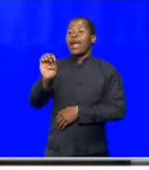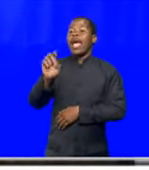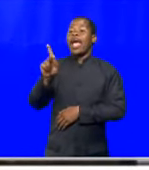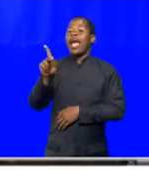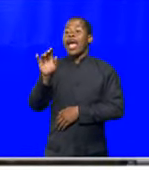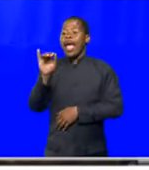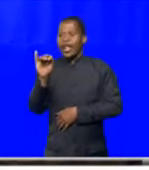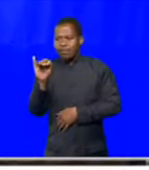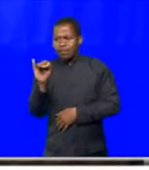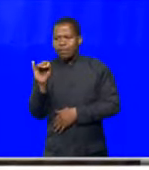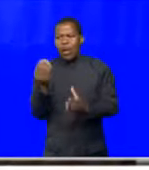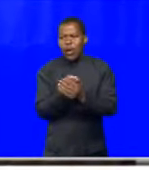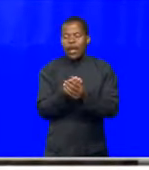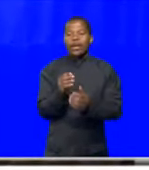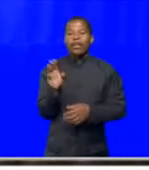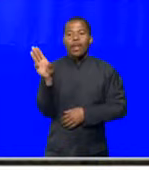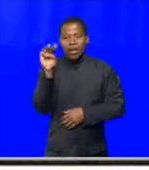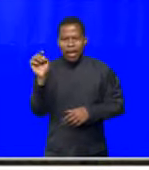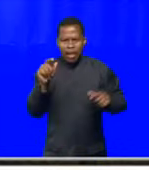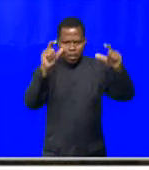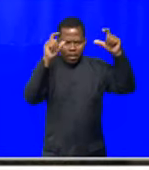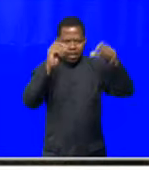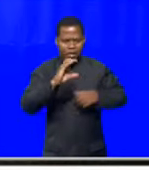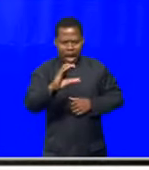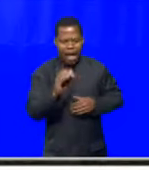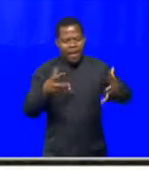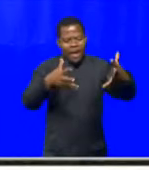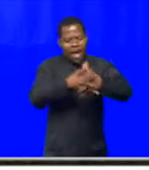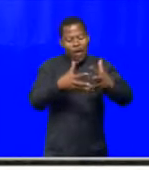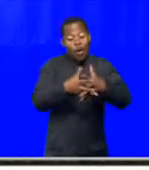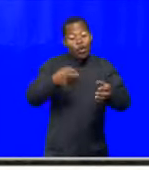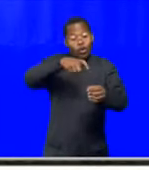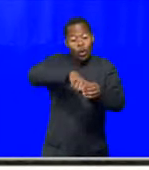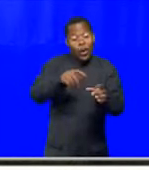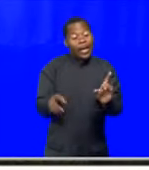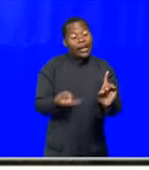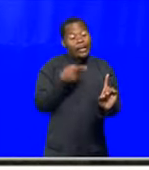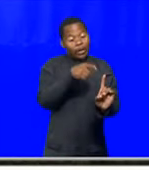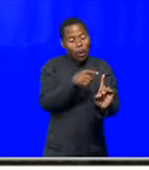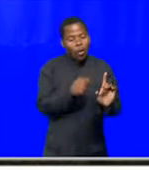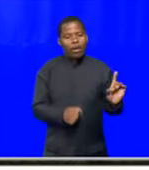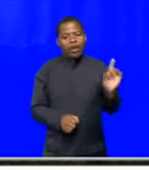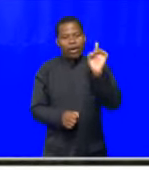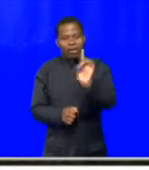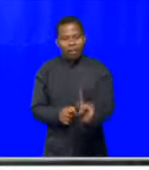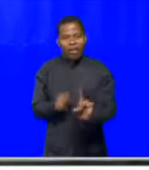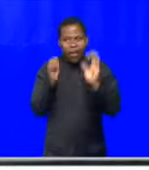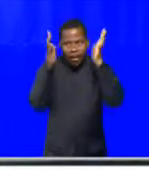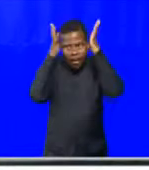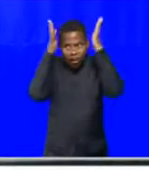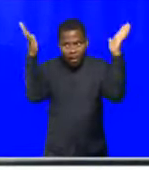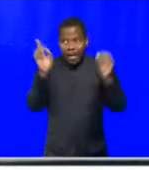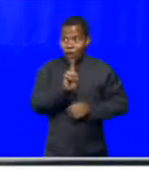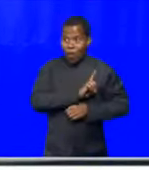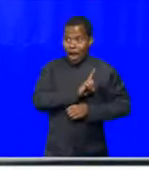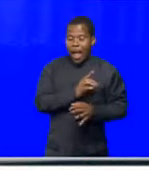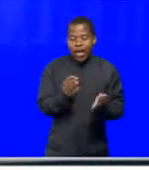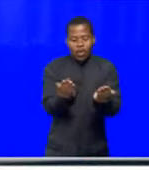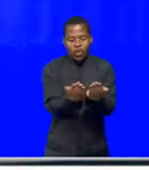Friday, paid a courtesy visit to the Prime Minister Cleopas Dlamini at cabinet offices.